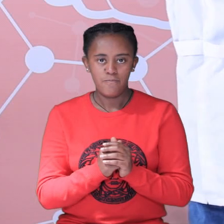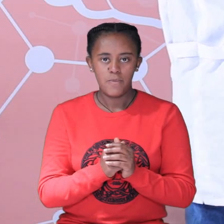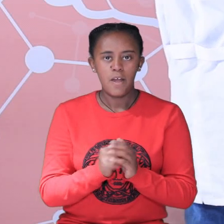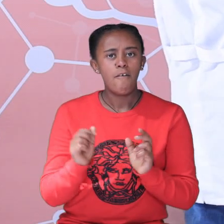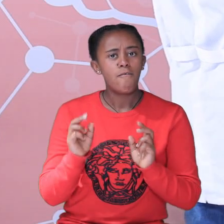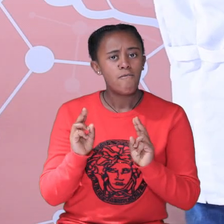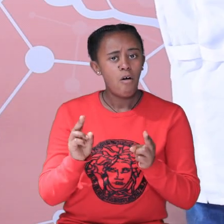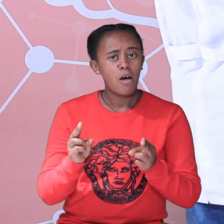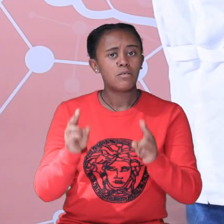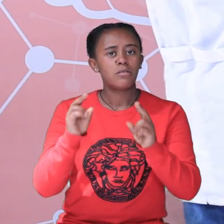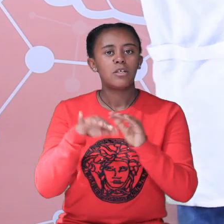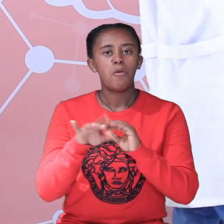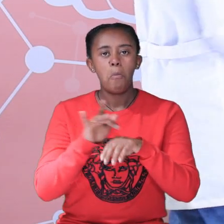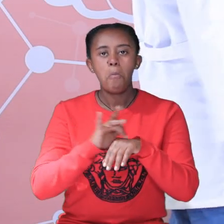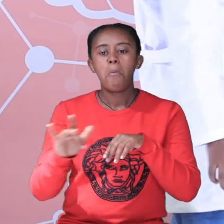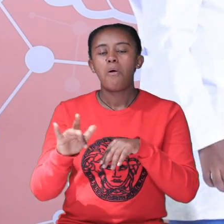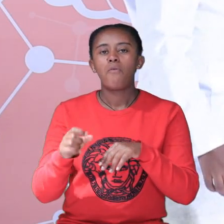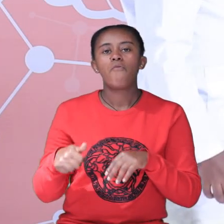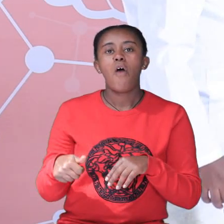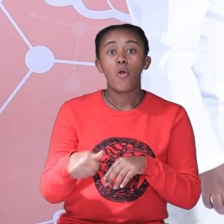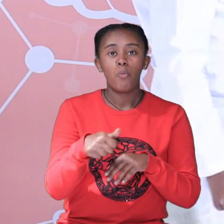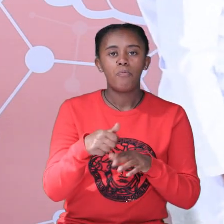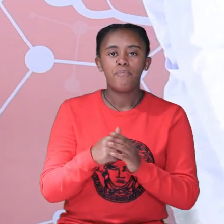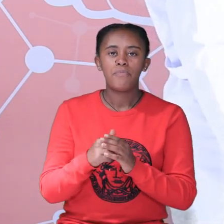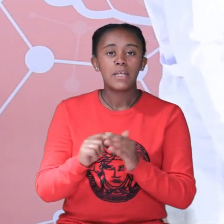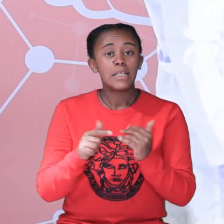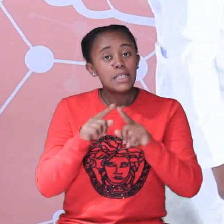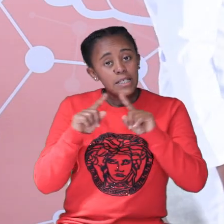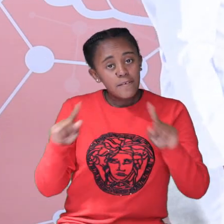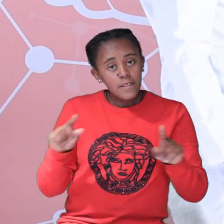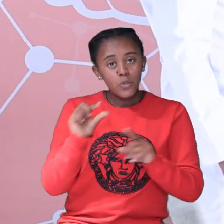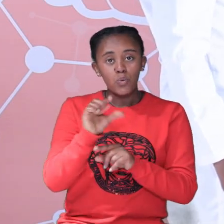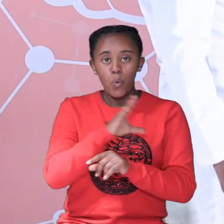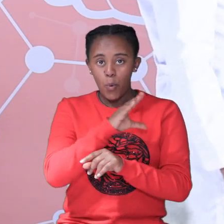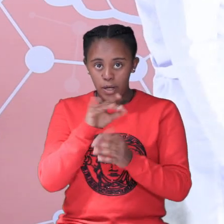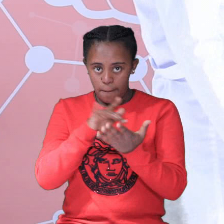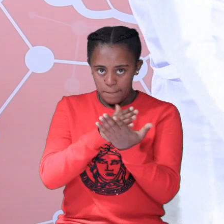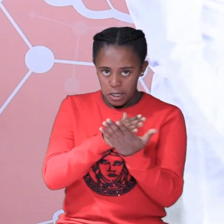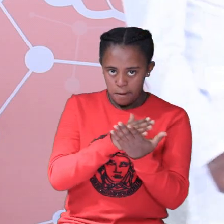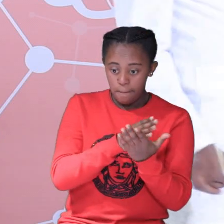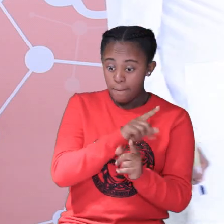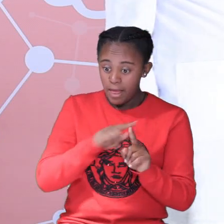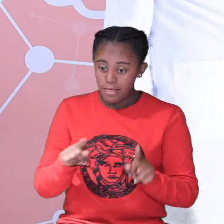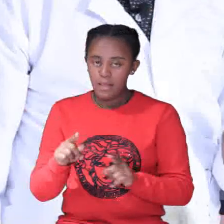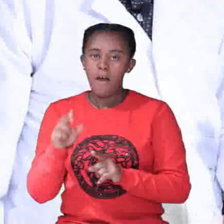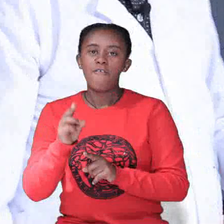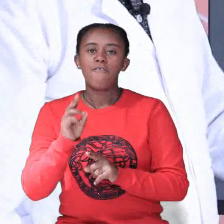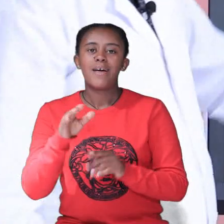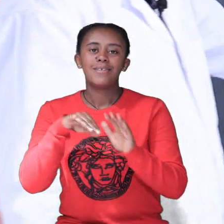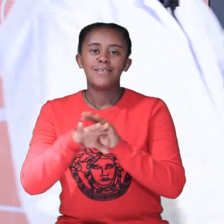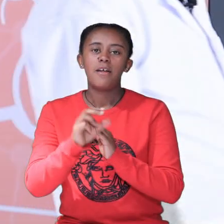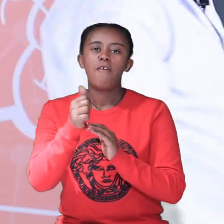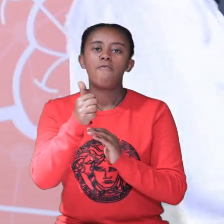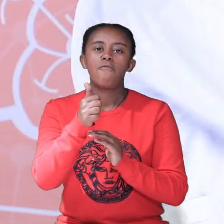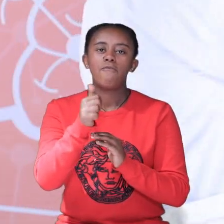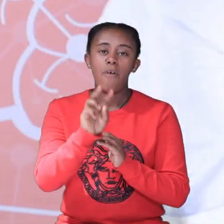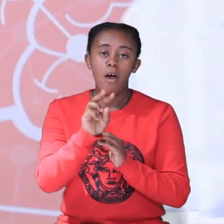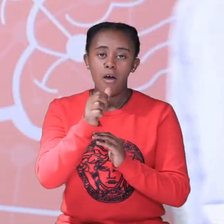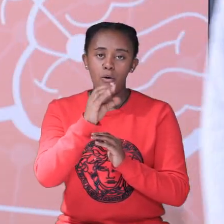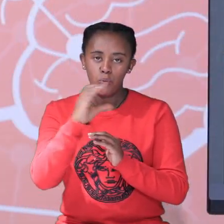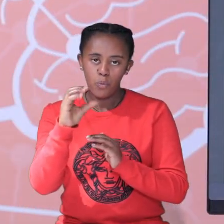Fast in a vacuum. So the difference is slow in a medium but fast in a vacuum. And the